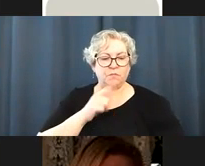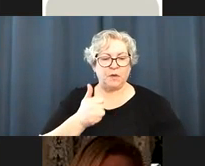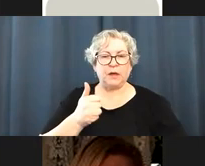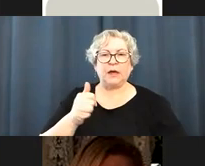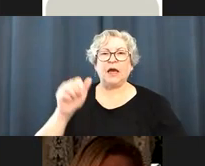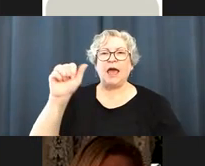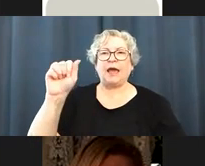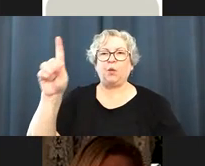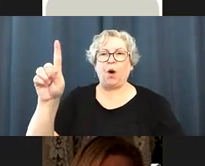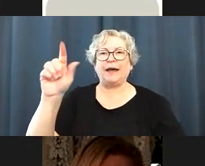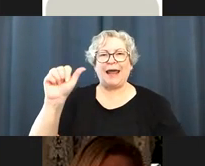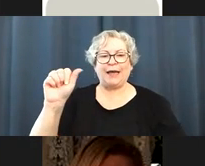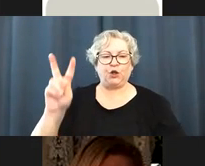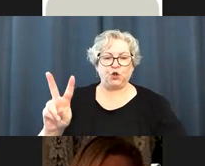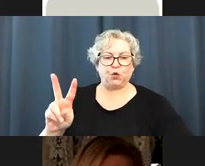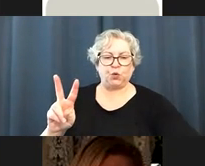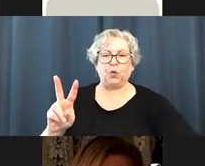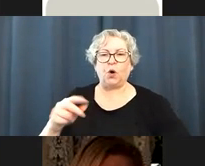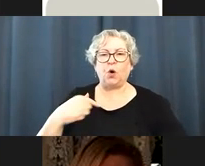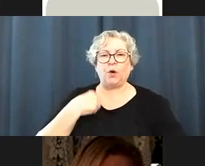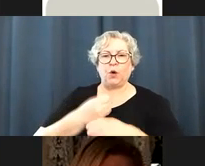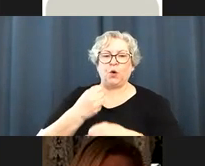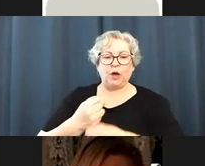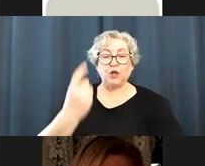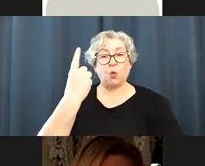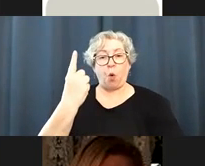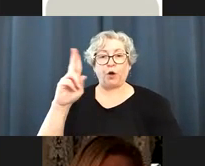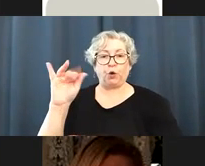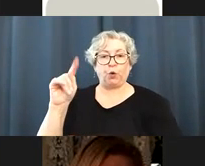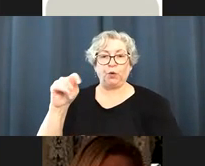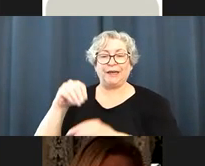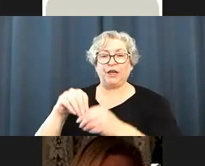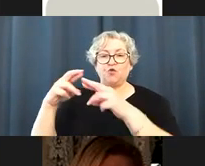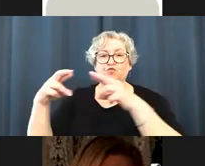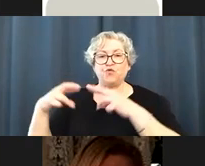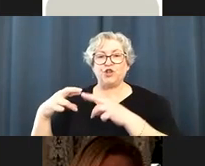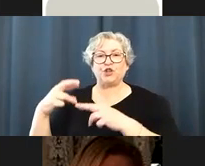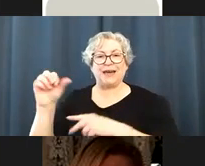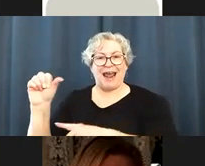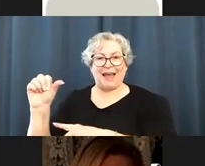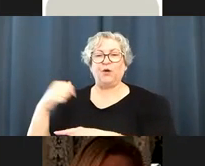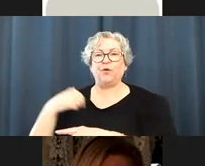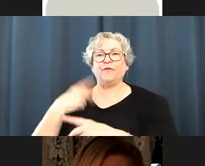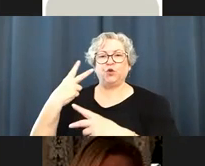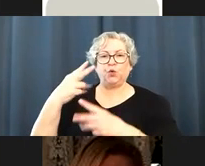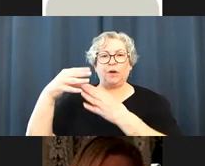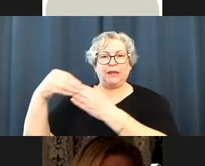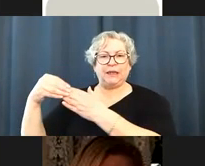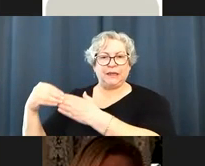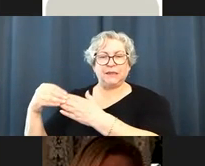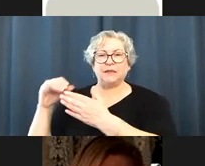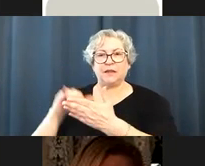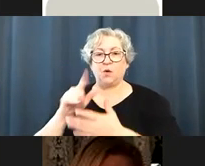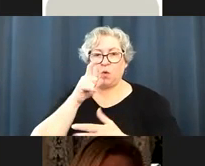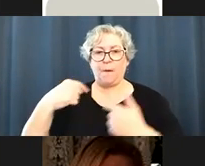and A2. We work as one unit in Region A. We have two leads, which is